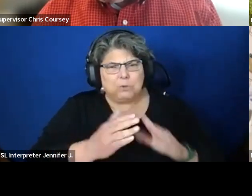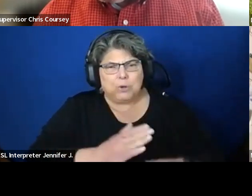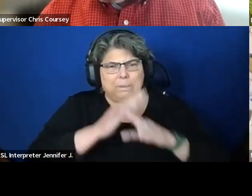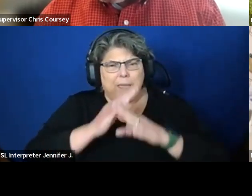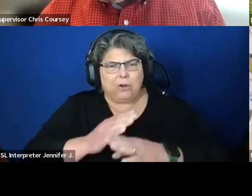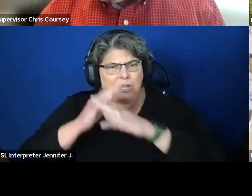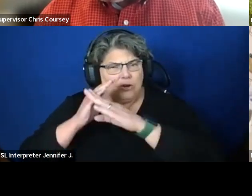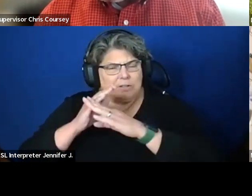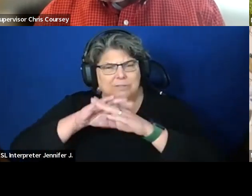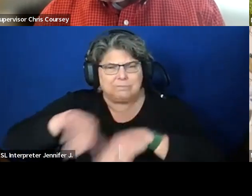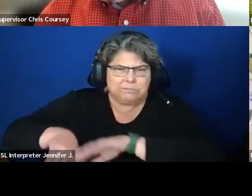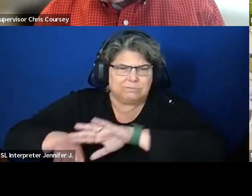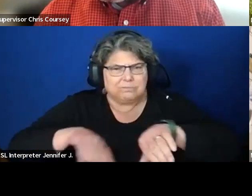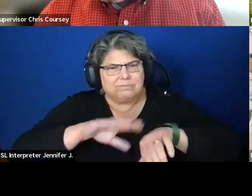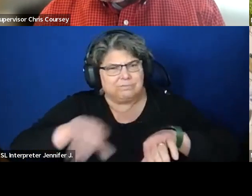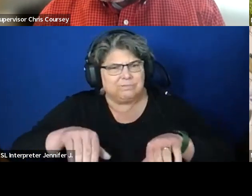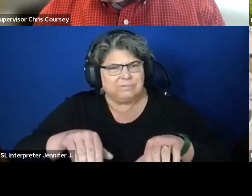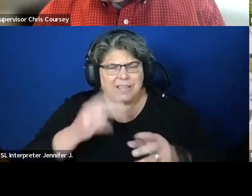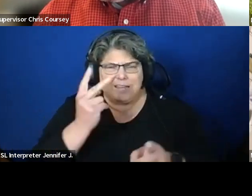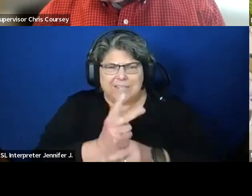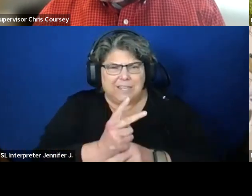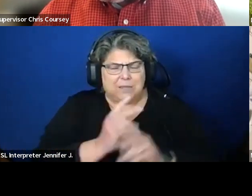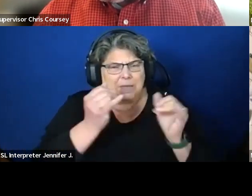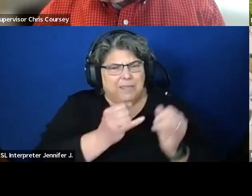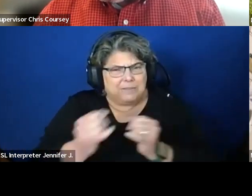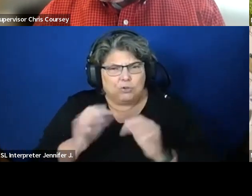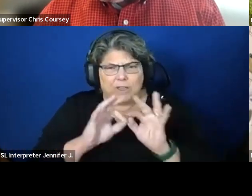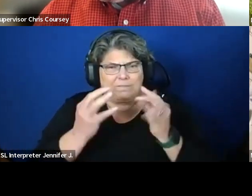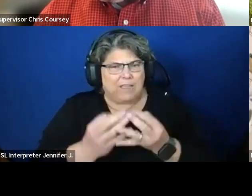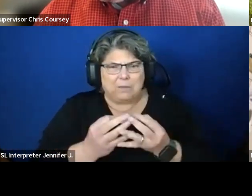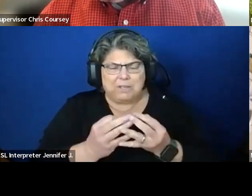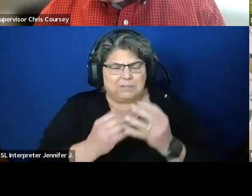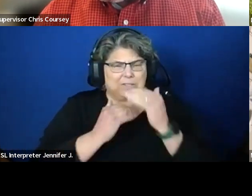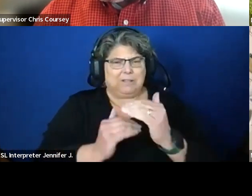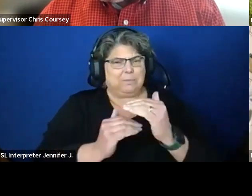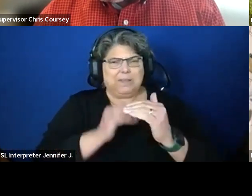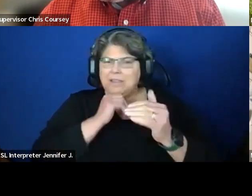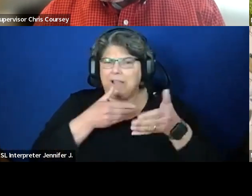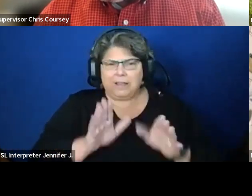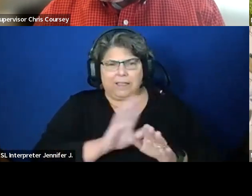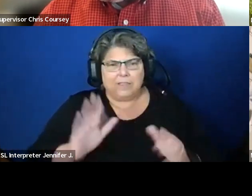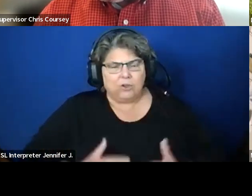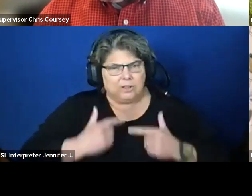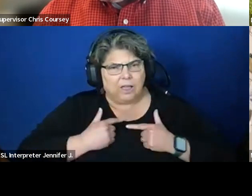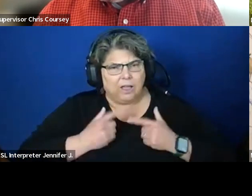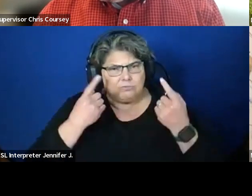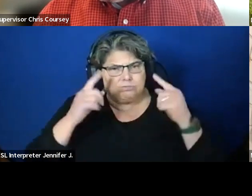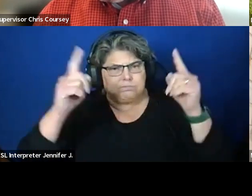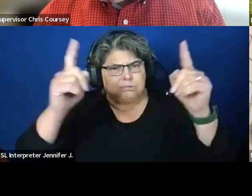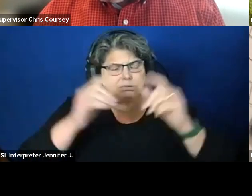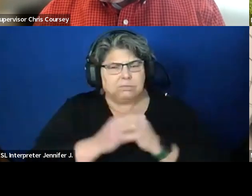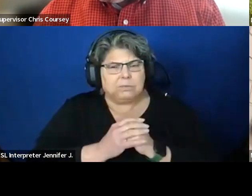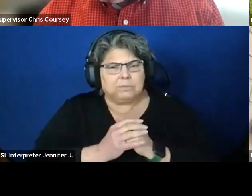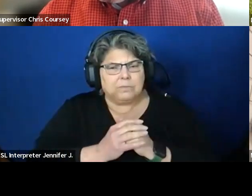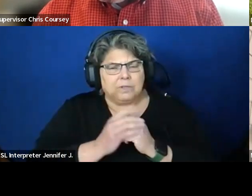barriers that hold individuals and families back from being successful in their lives. Folks who have